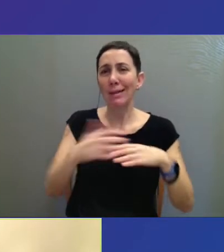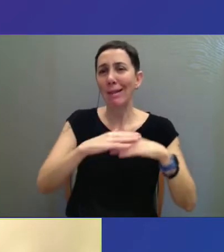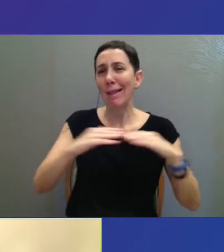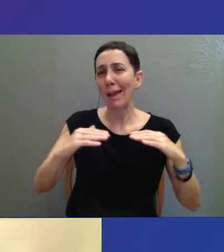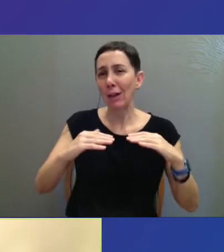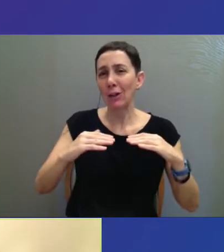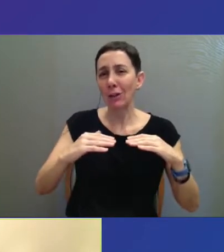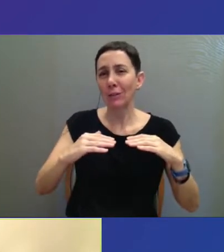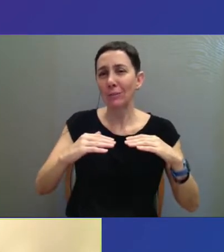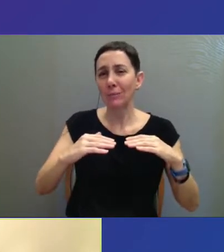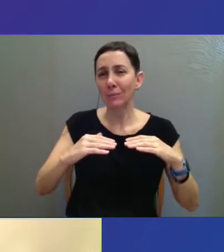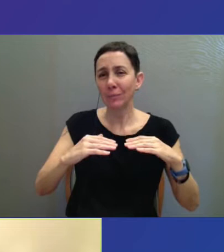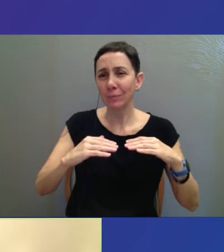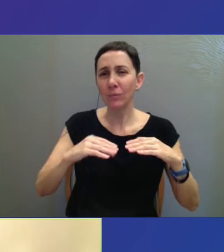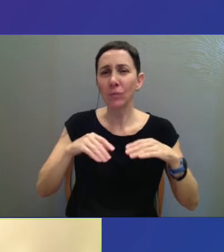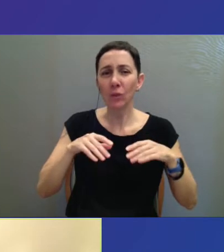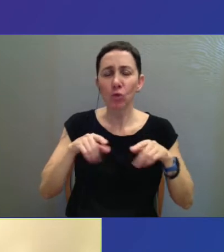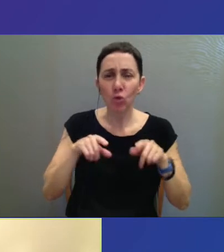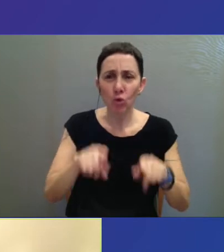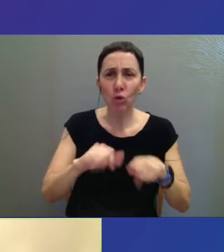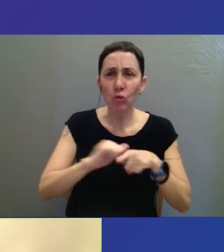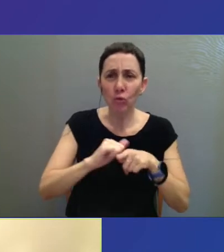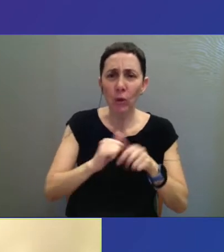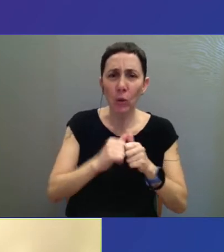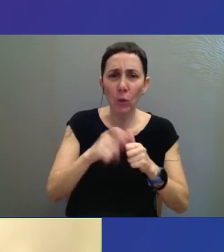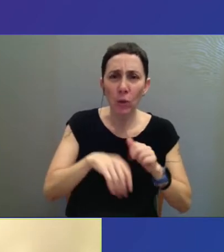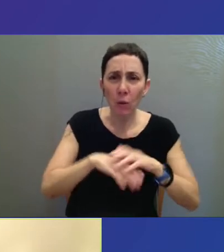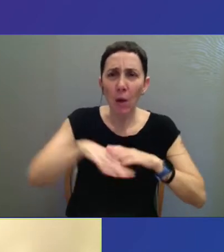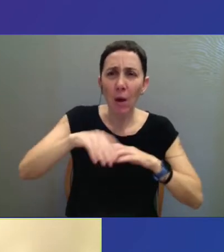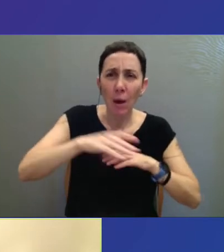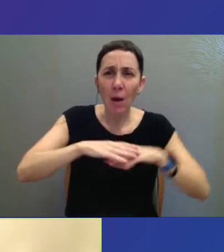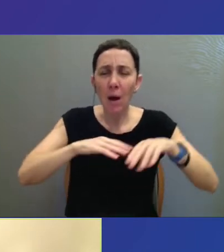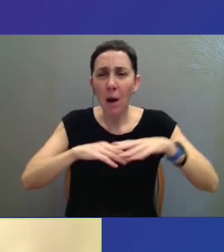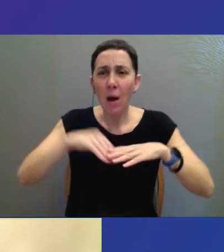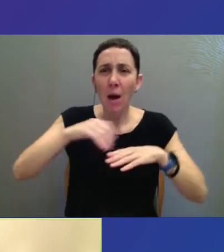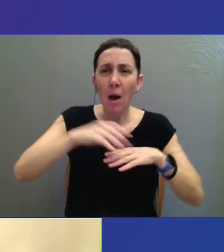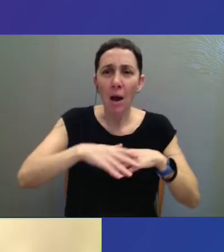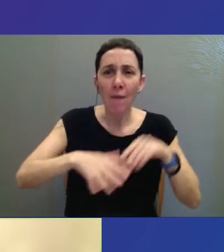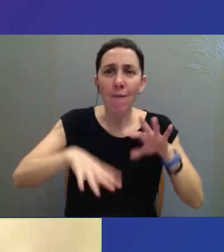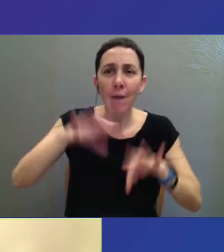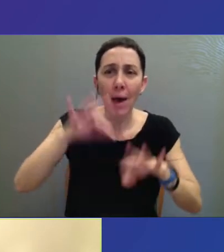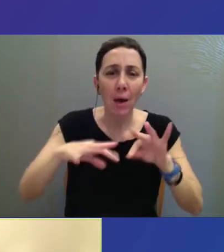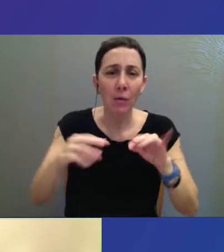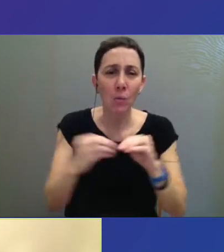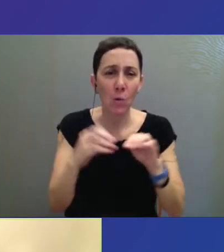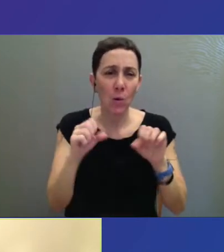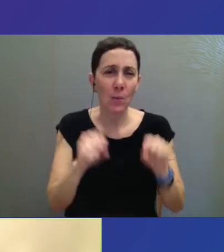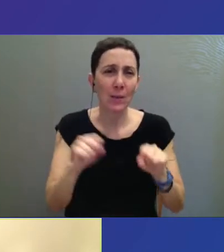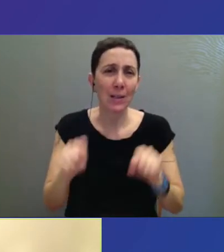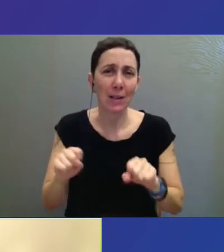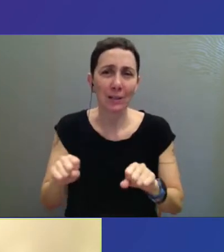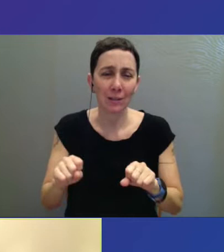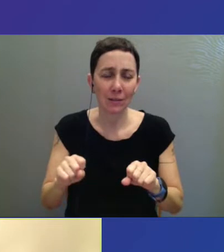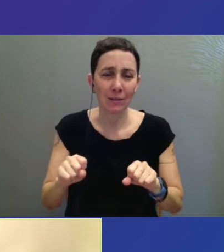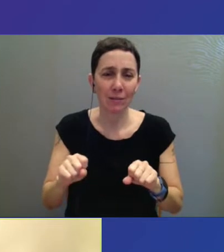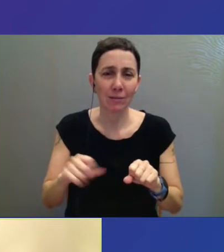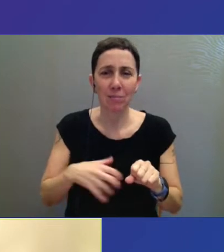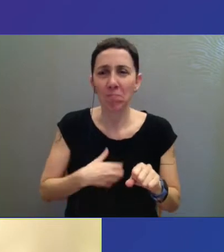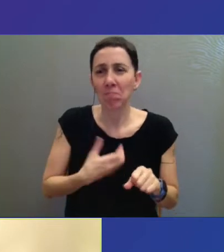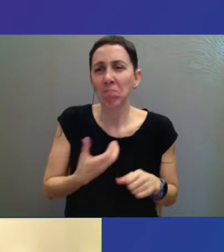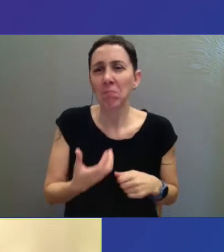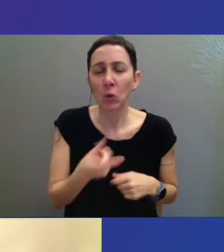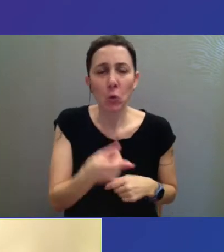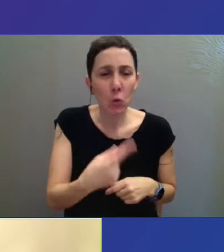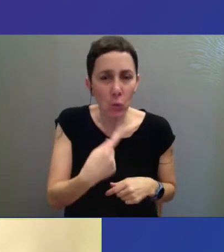through this time with you, like really uncovered more potential. And how you said they